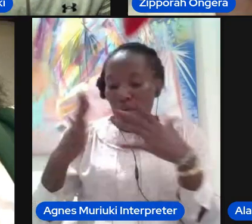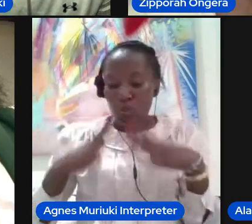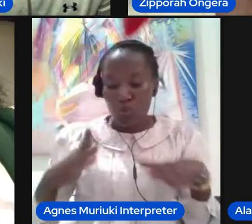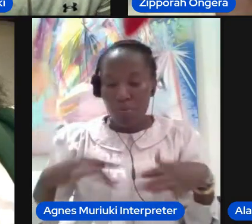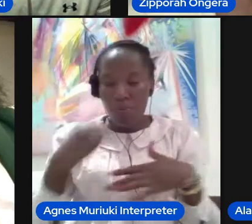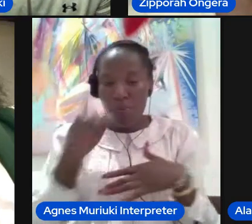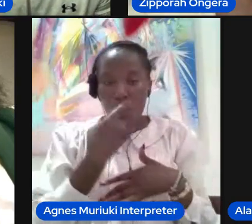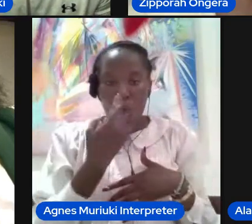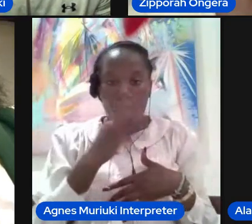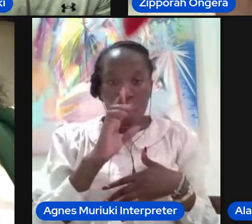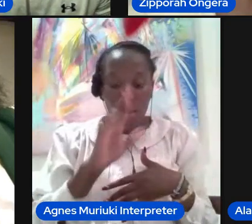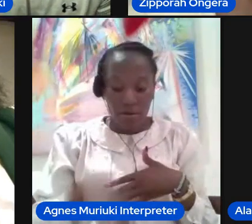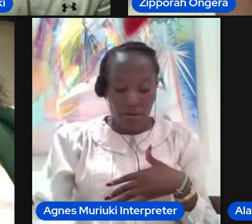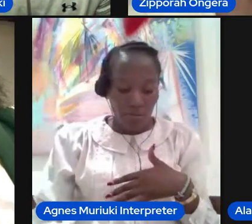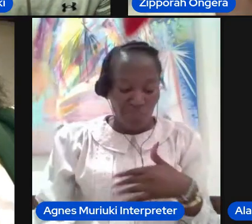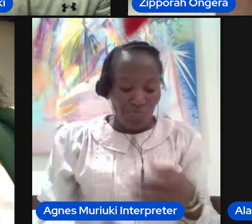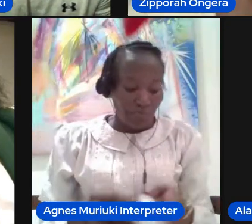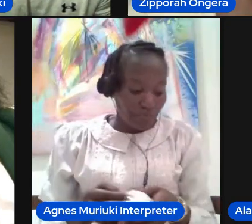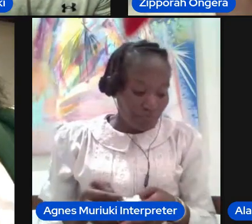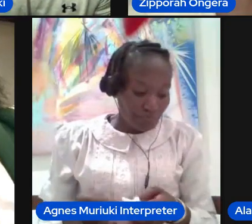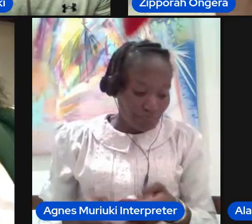who have,